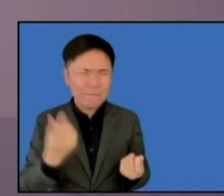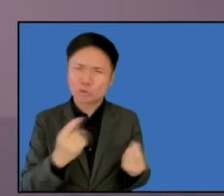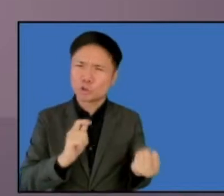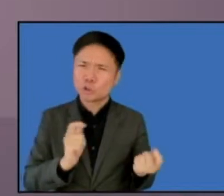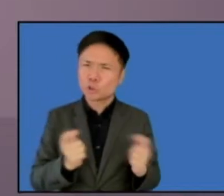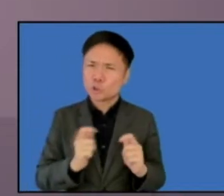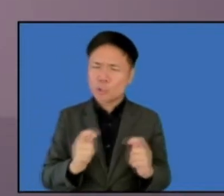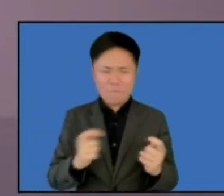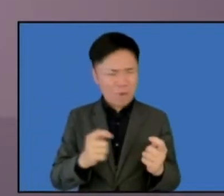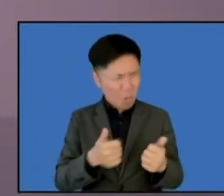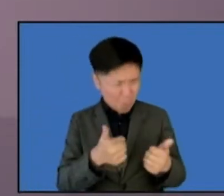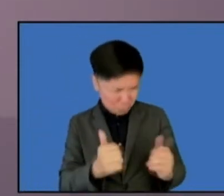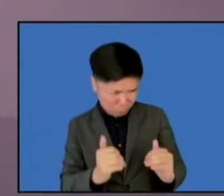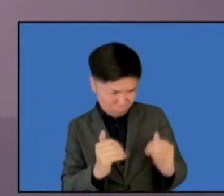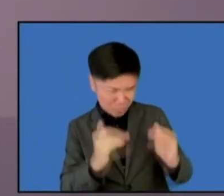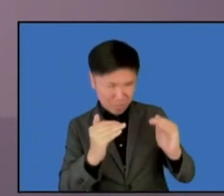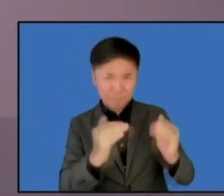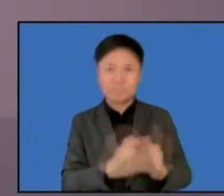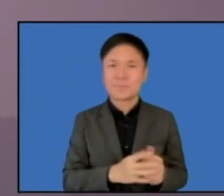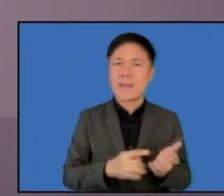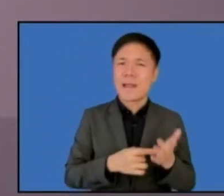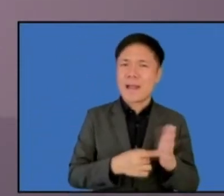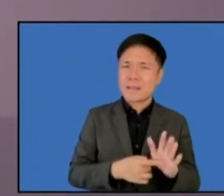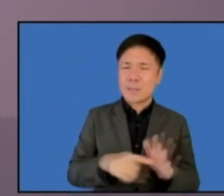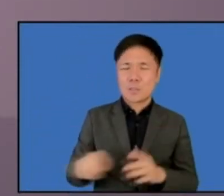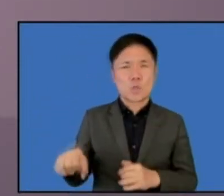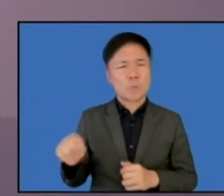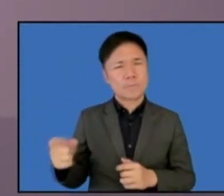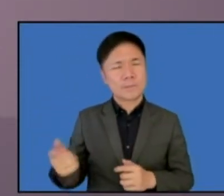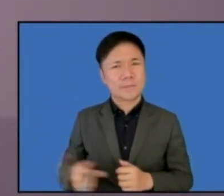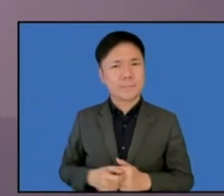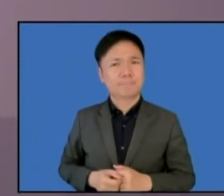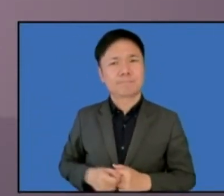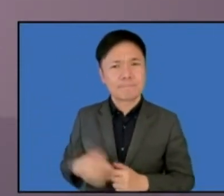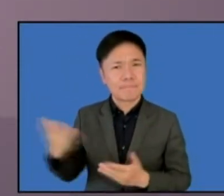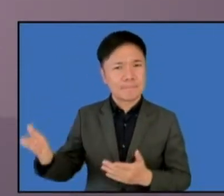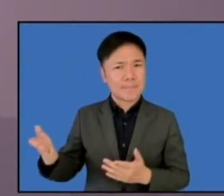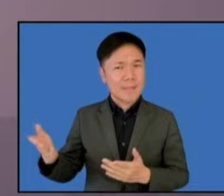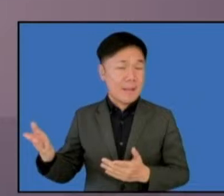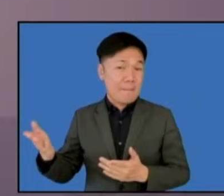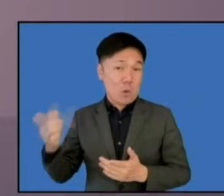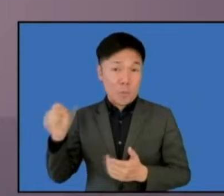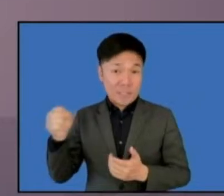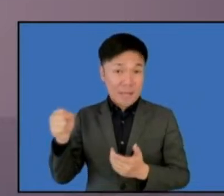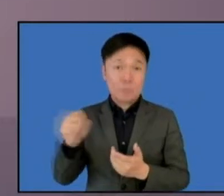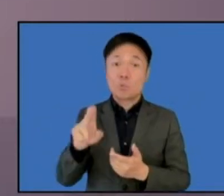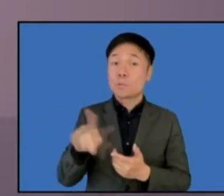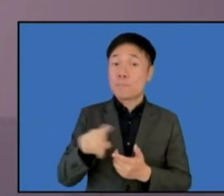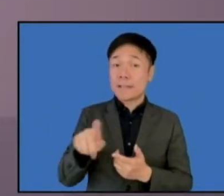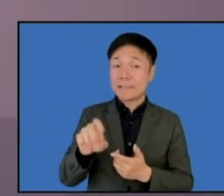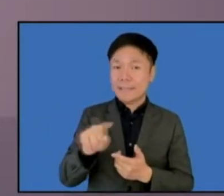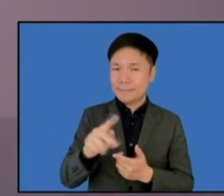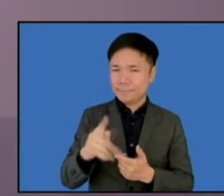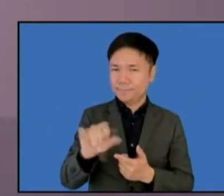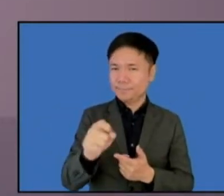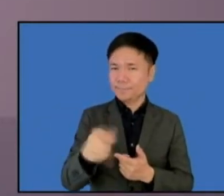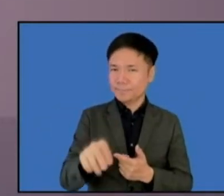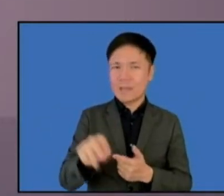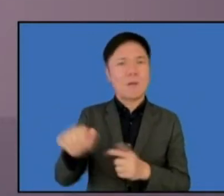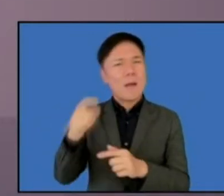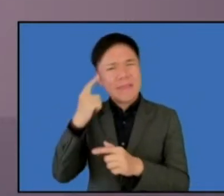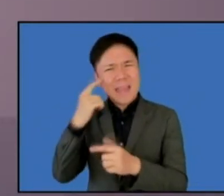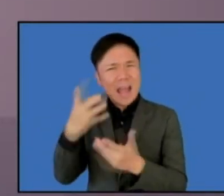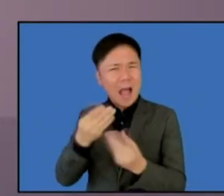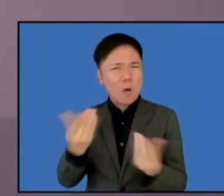in Uzbekistan, the engagement with decision makers has led to a governmental decision to enhance professional education, support